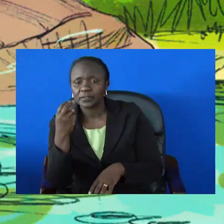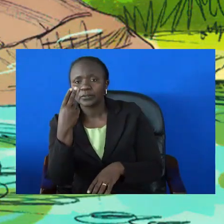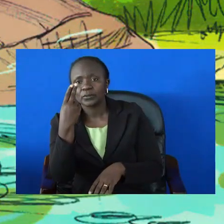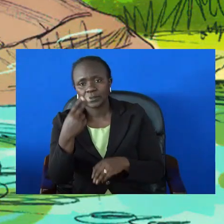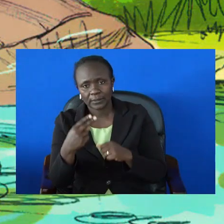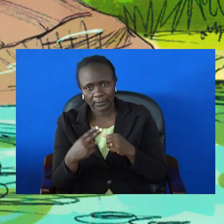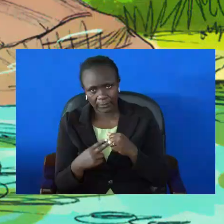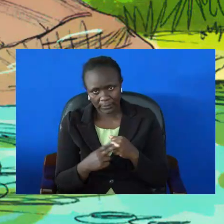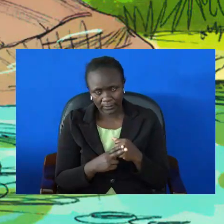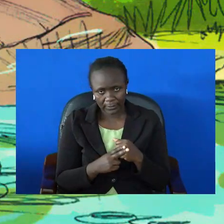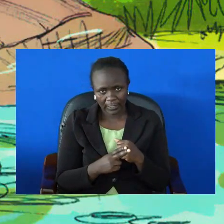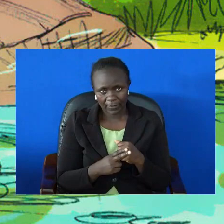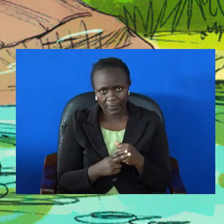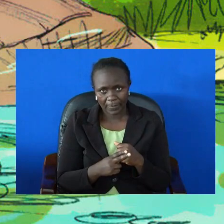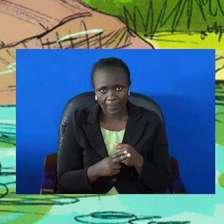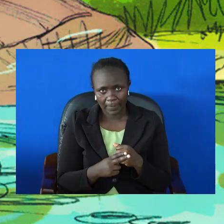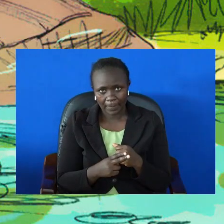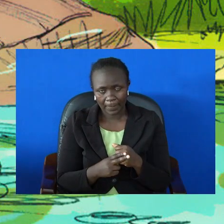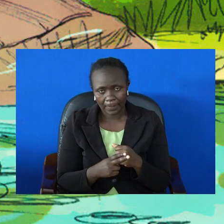1-27.